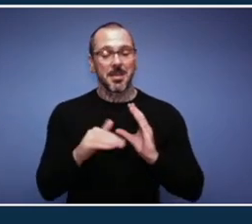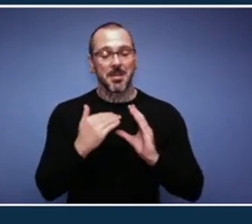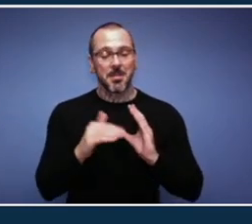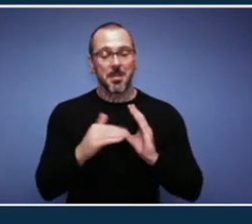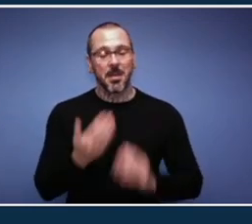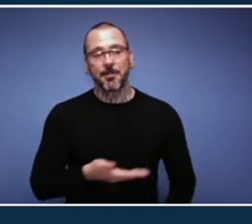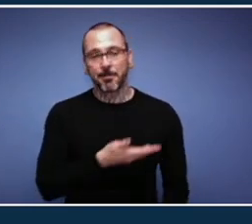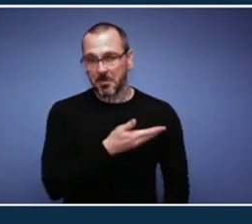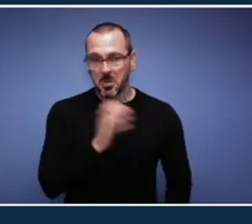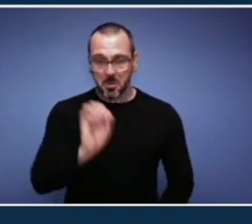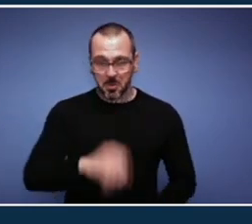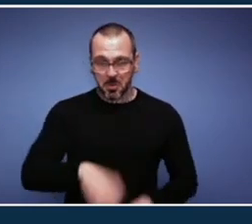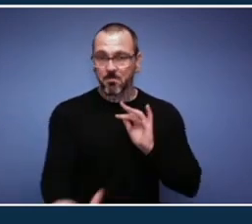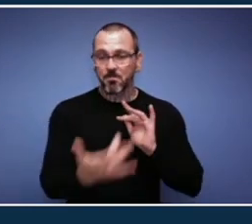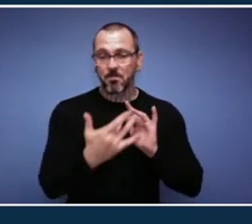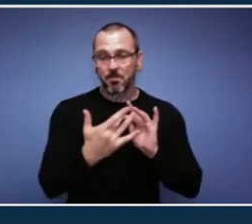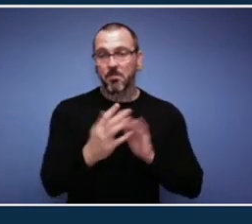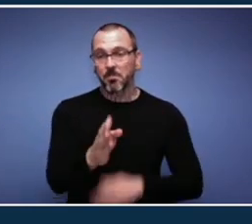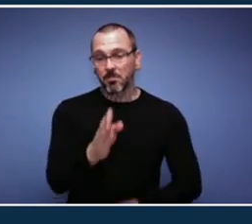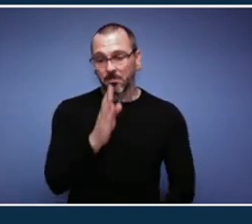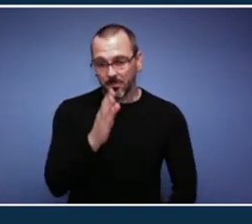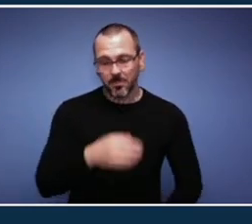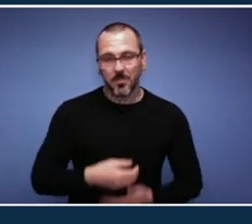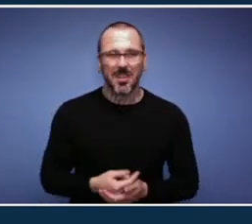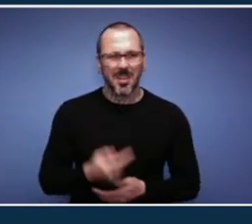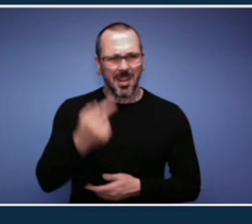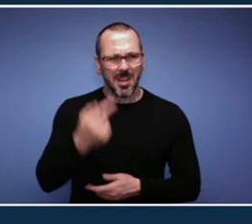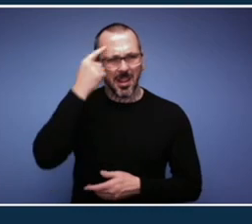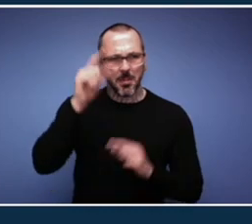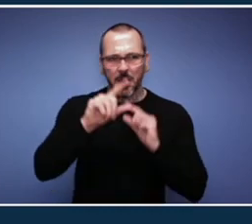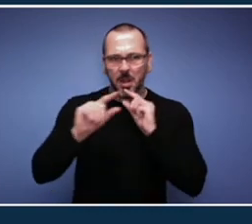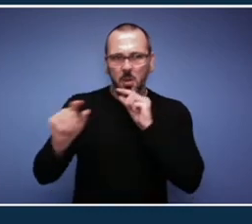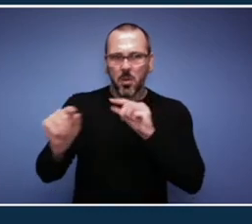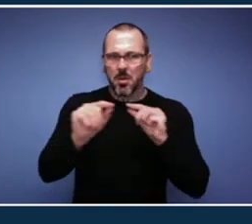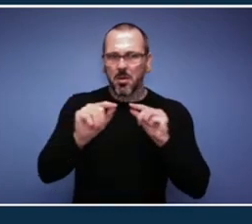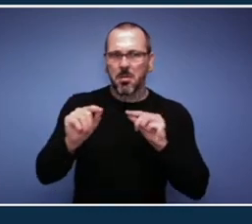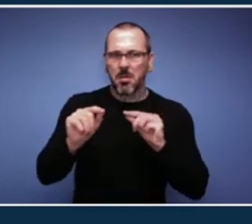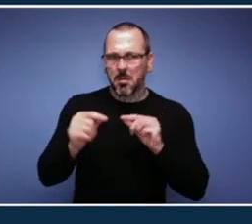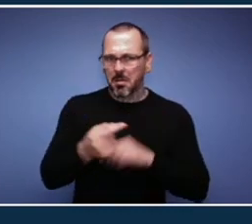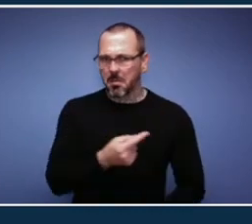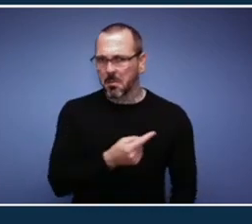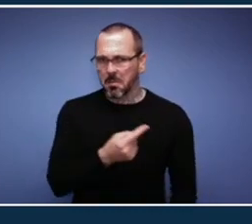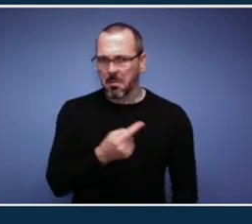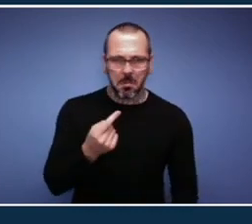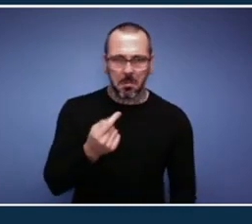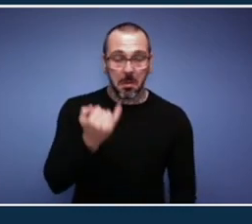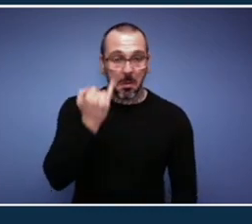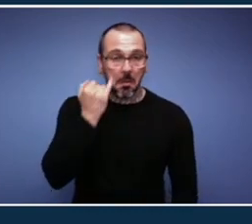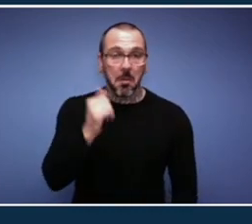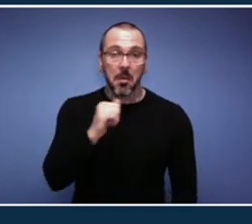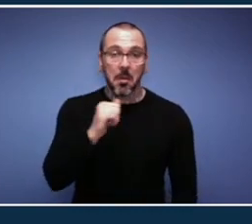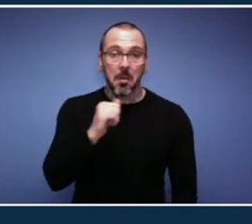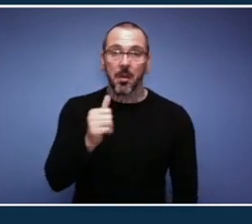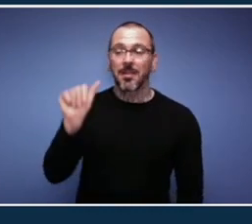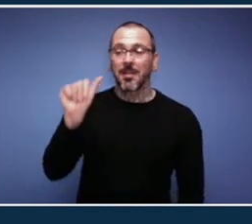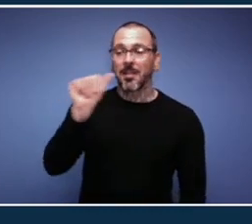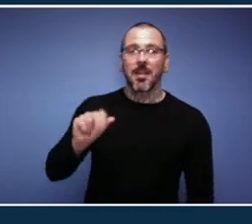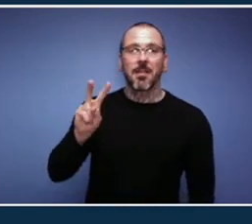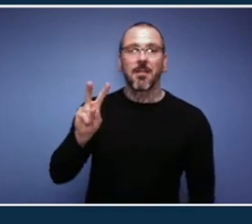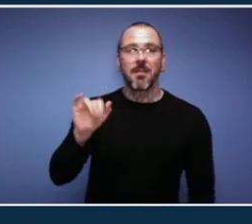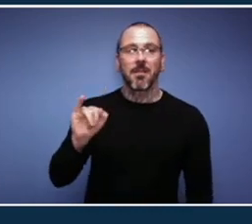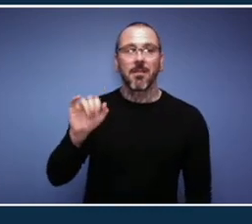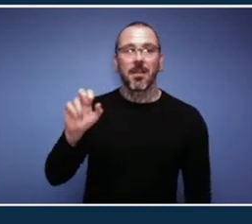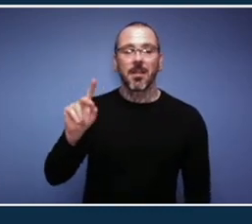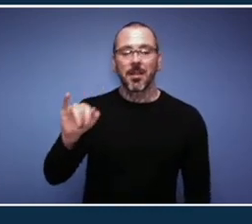personally, and I believe my Twitter is there as well. If it's not, it's at Victoria Levack. Pretty